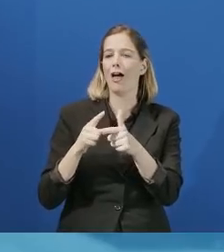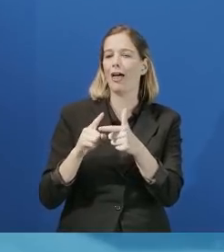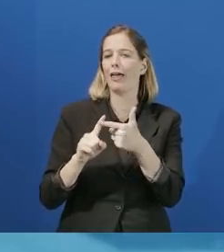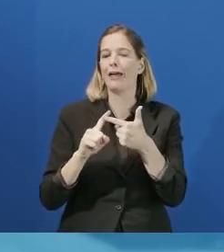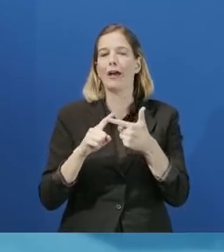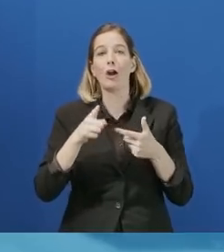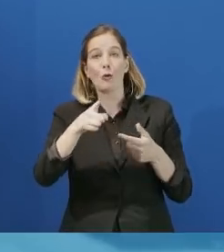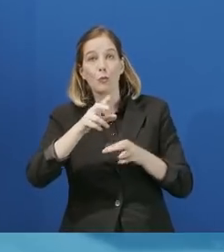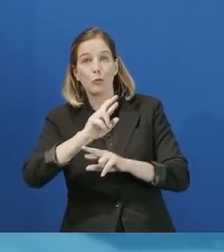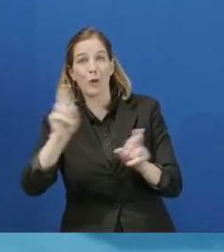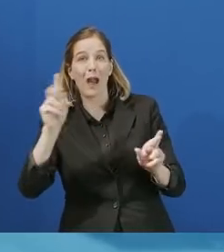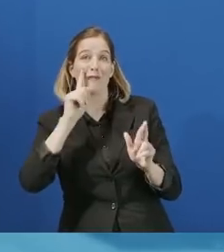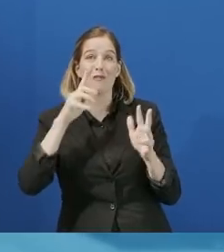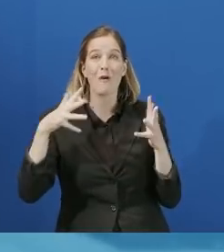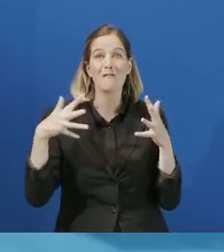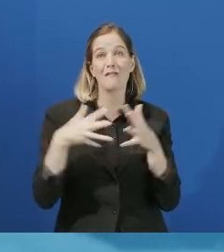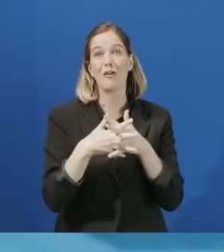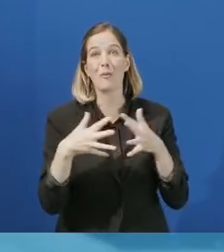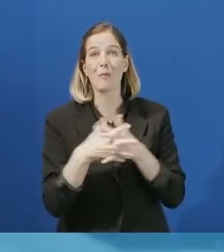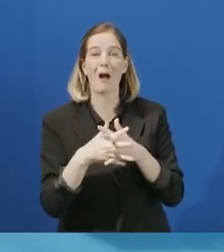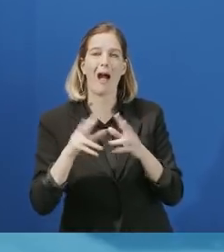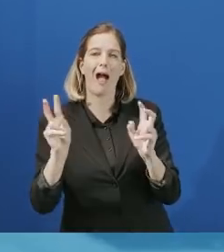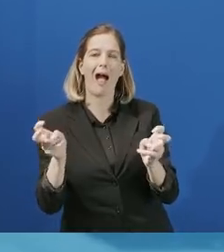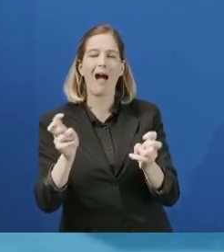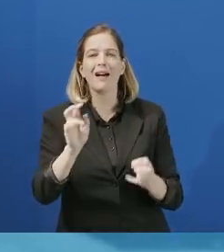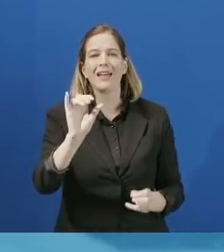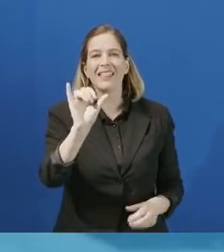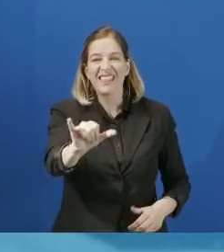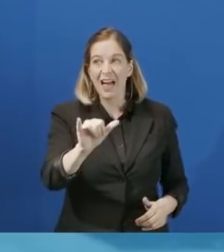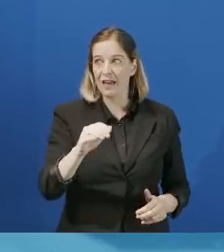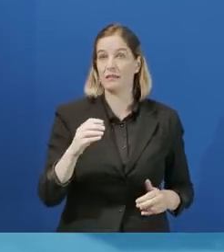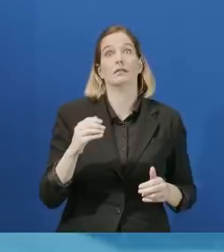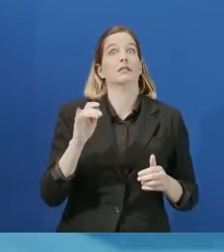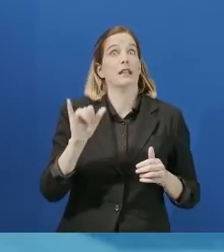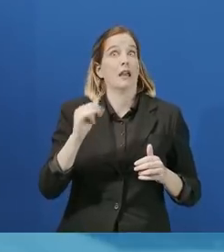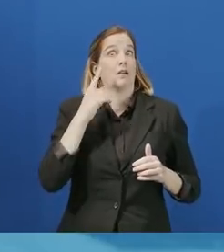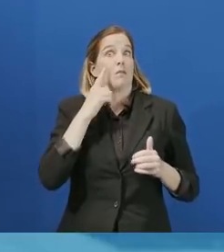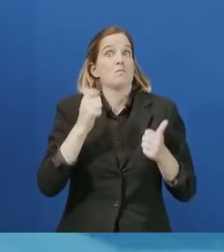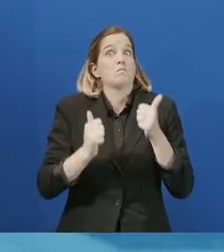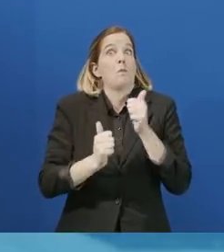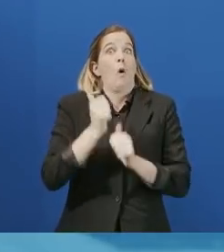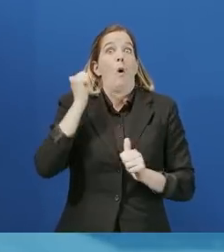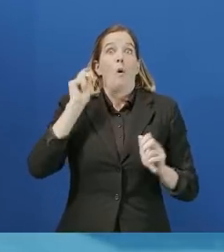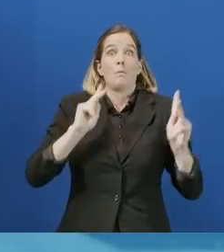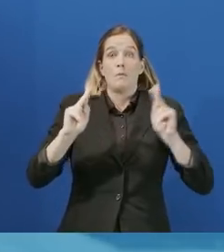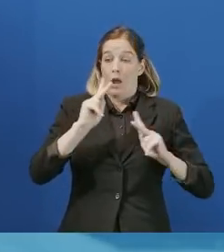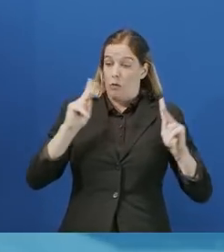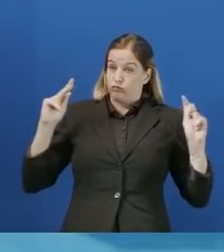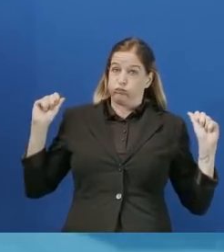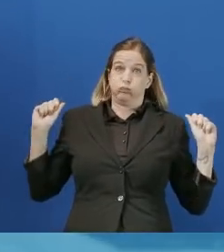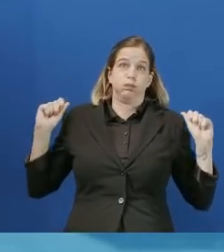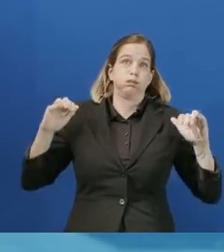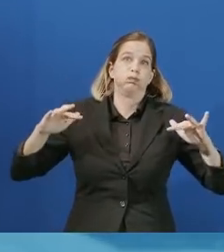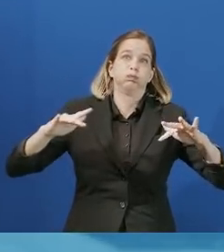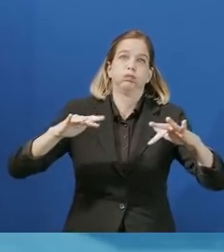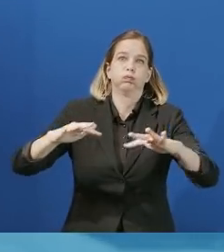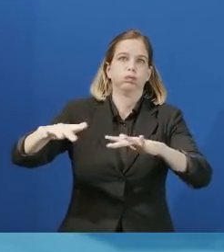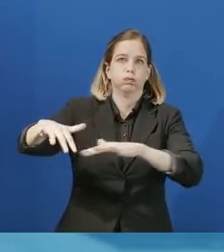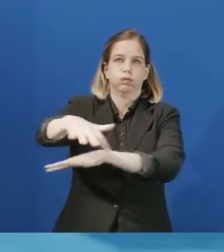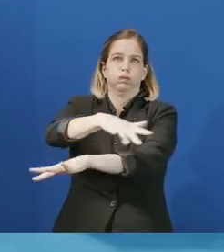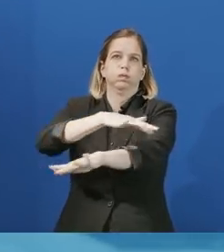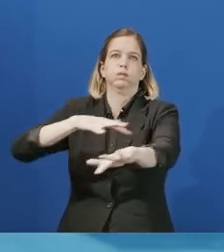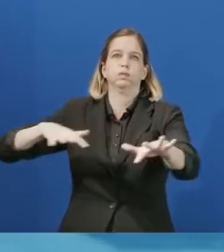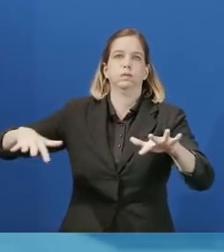allowed, these are the largest possible gatherings, and that will be an indication that we've come as close to